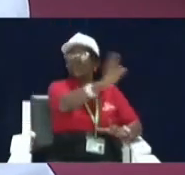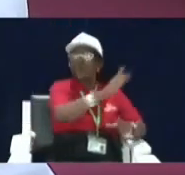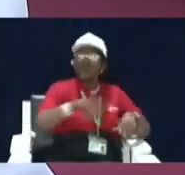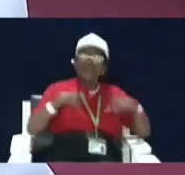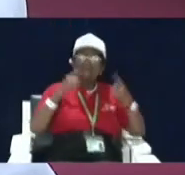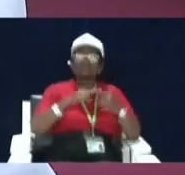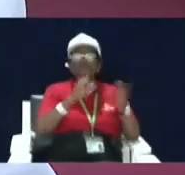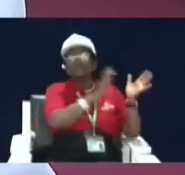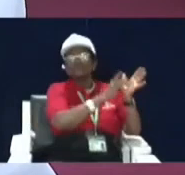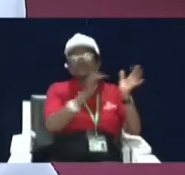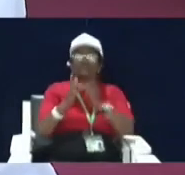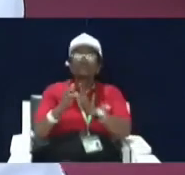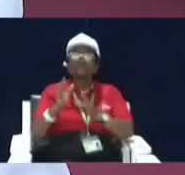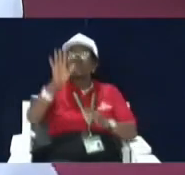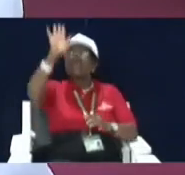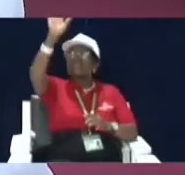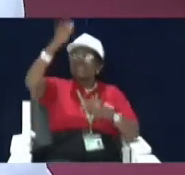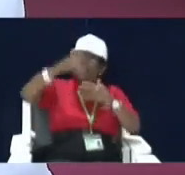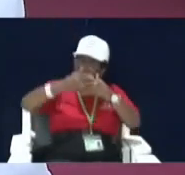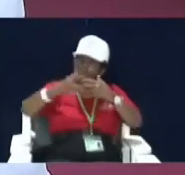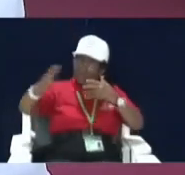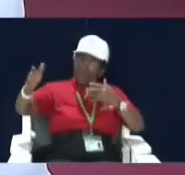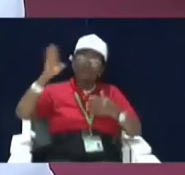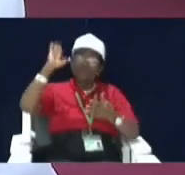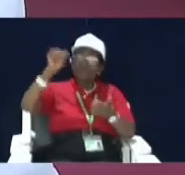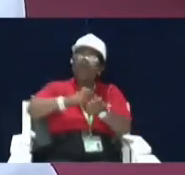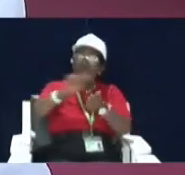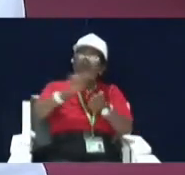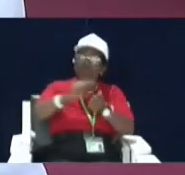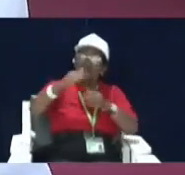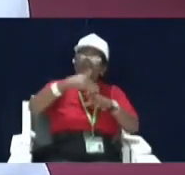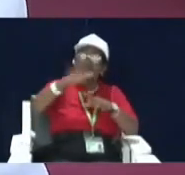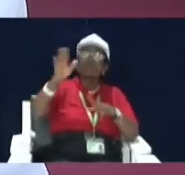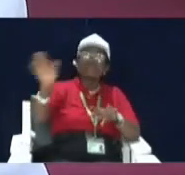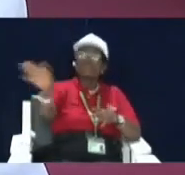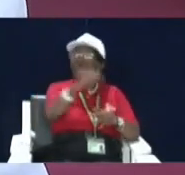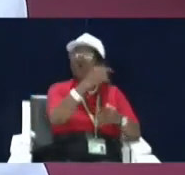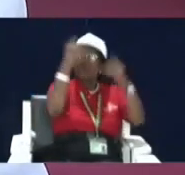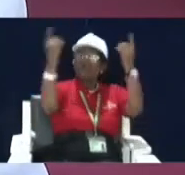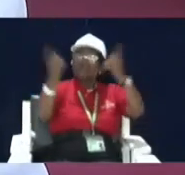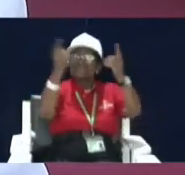sins, and the way will be opened for your multiple